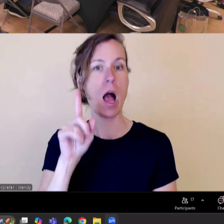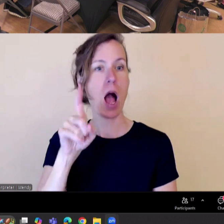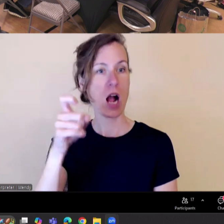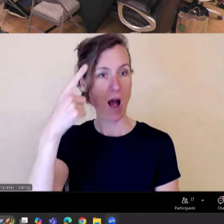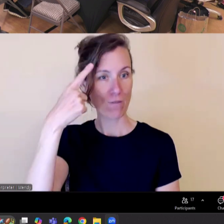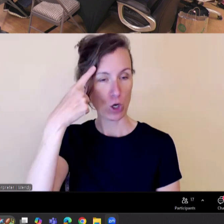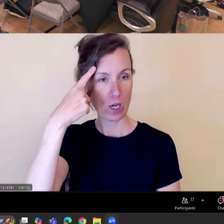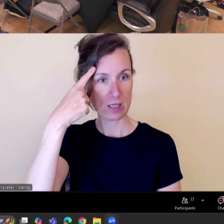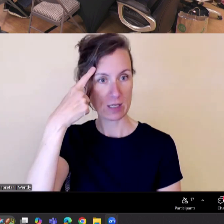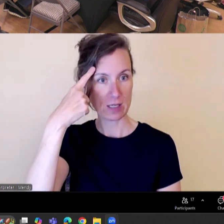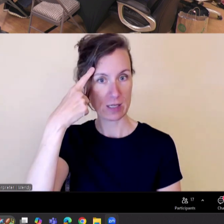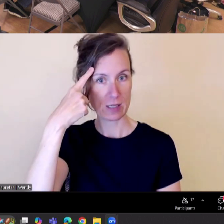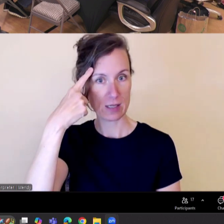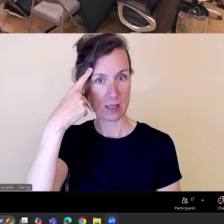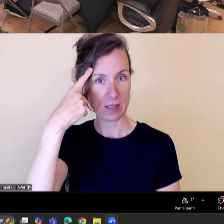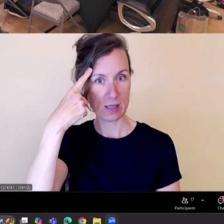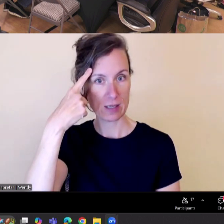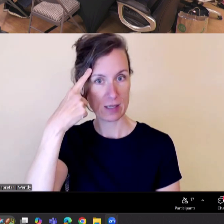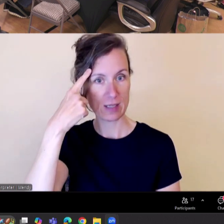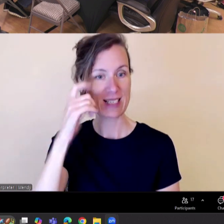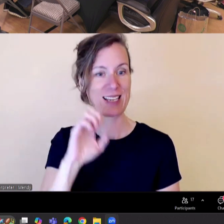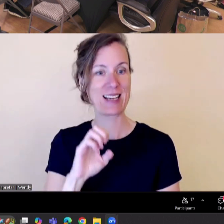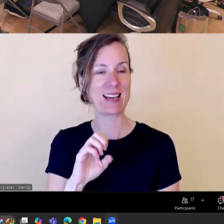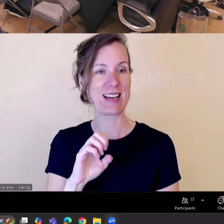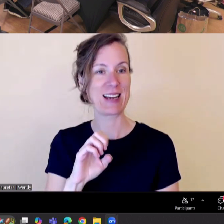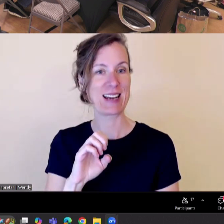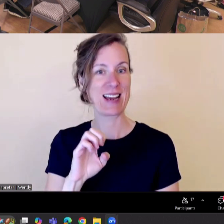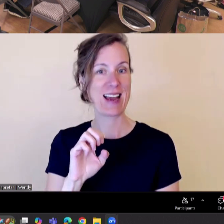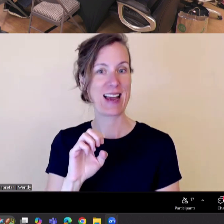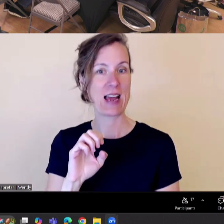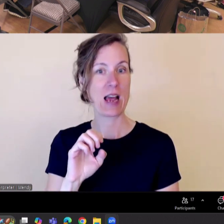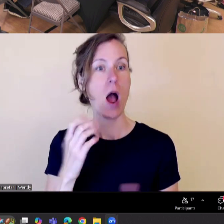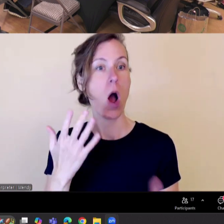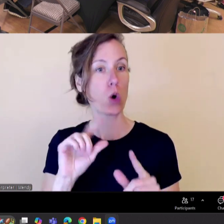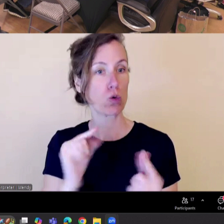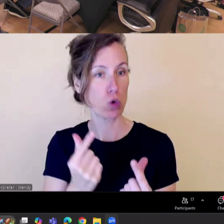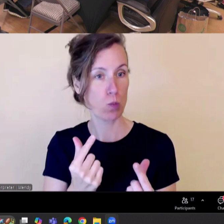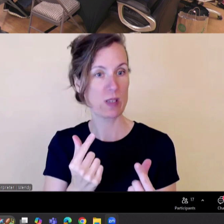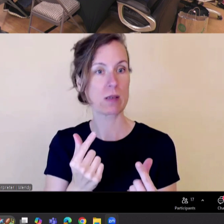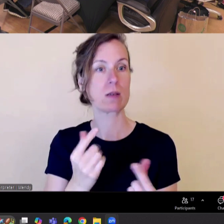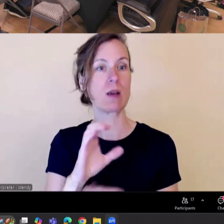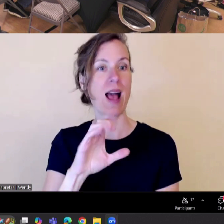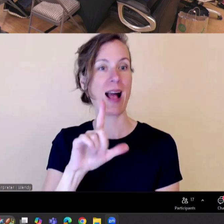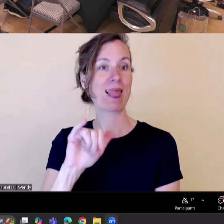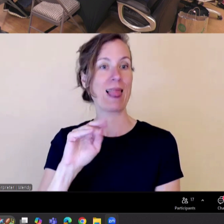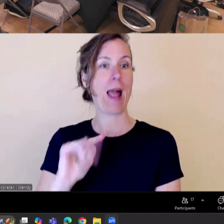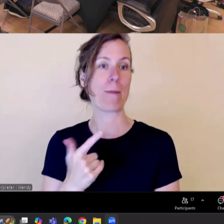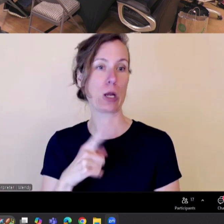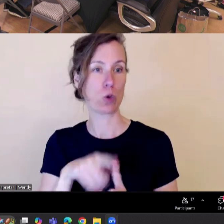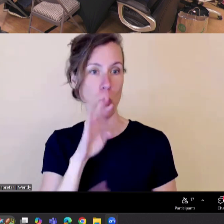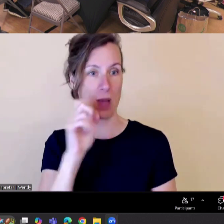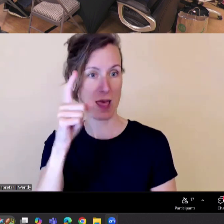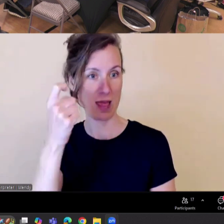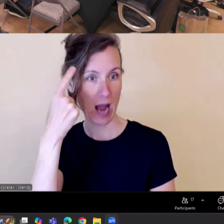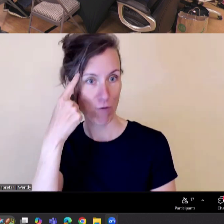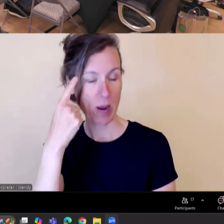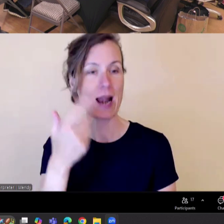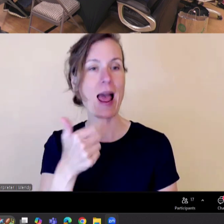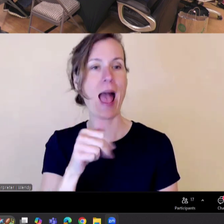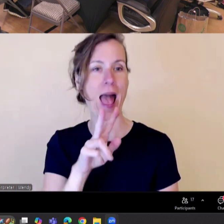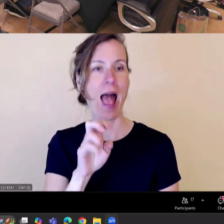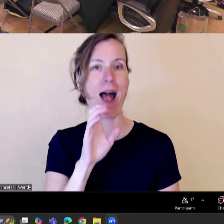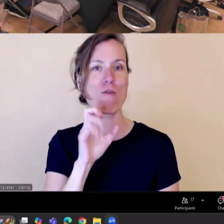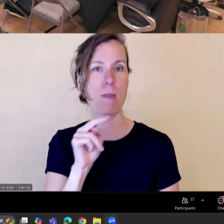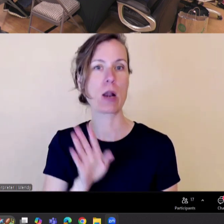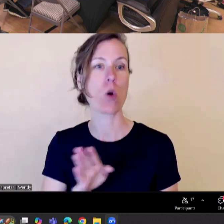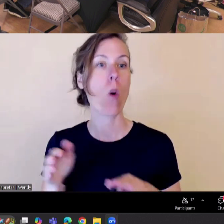Governments or entities claiming to be the government have been circumventing the law.